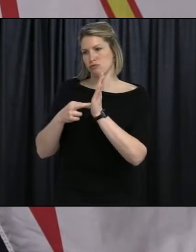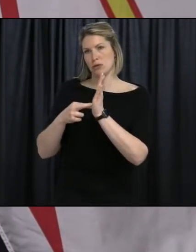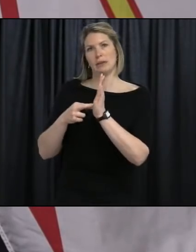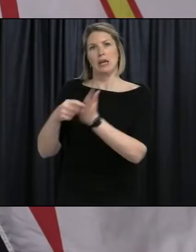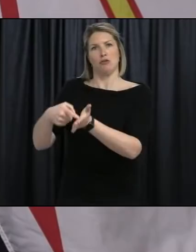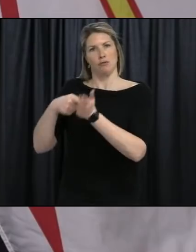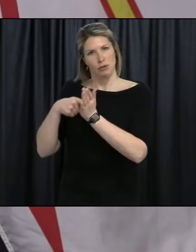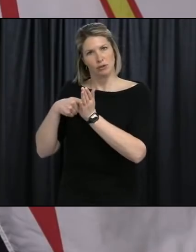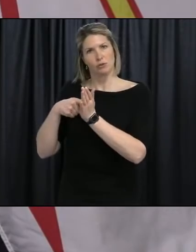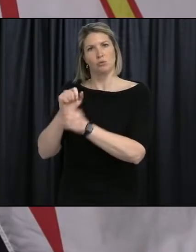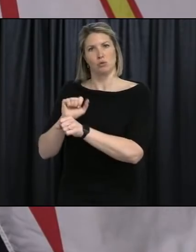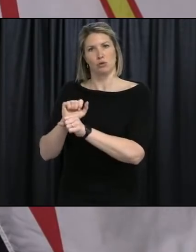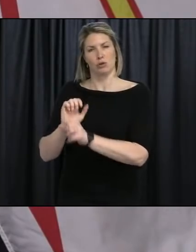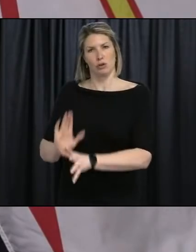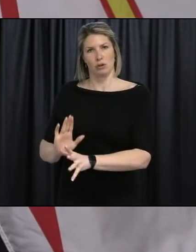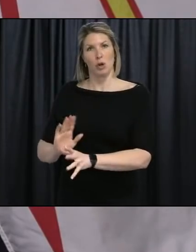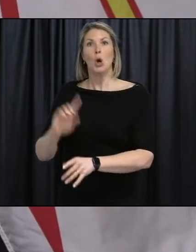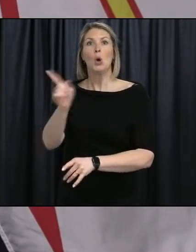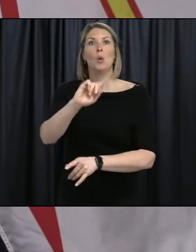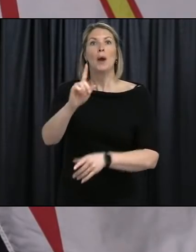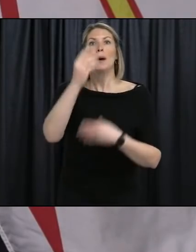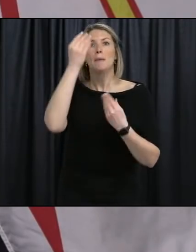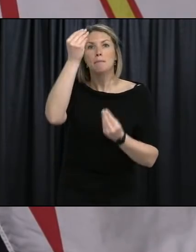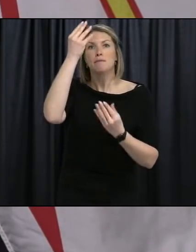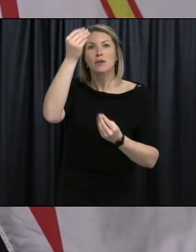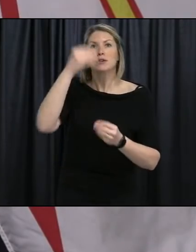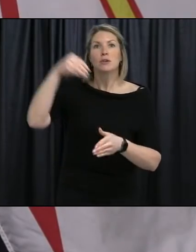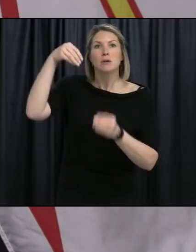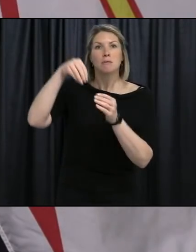our website. Household members of essential